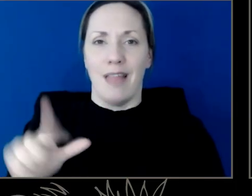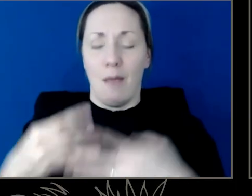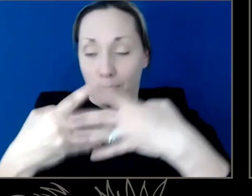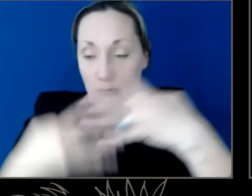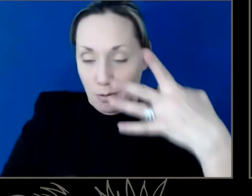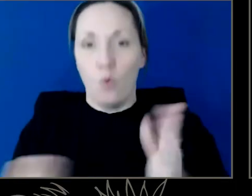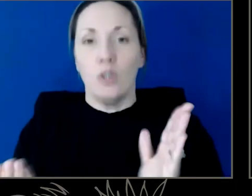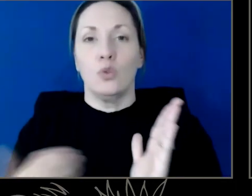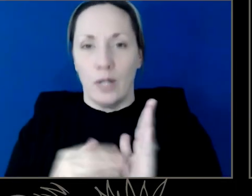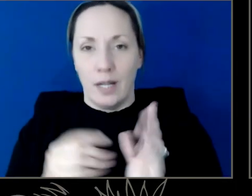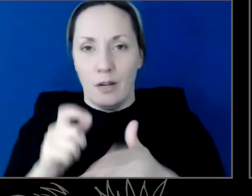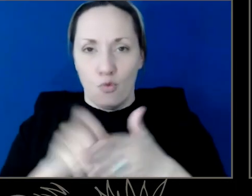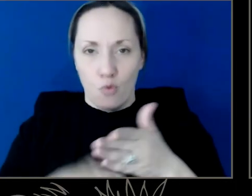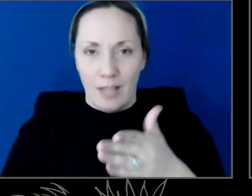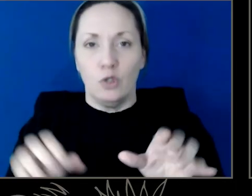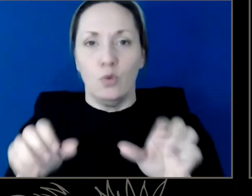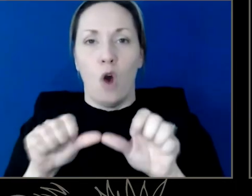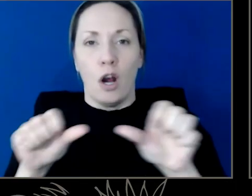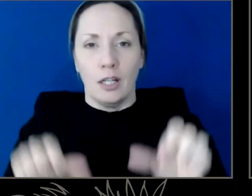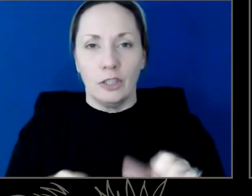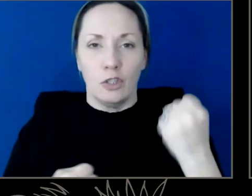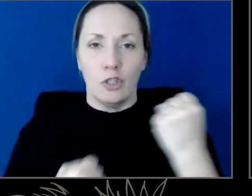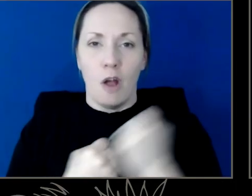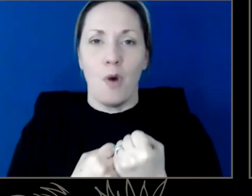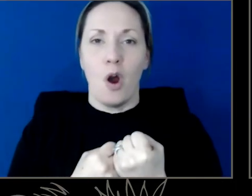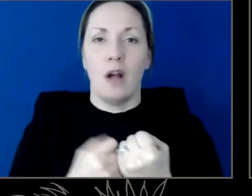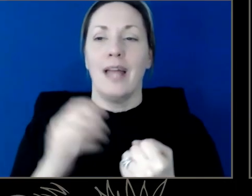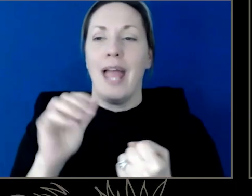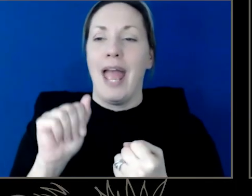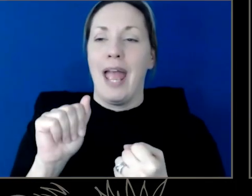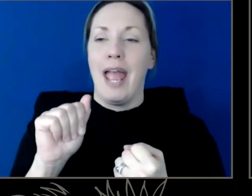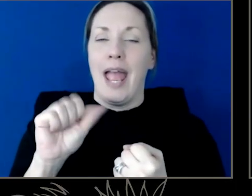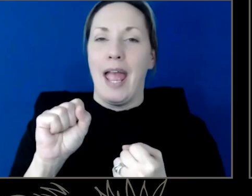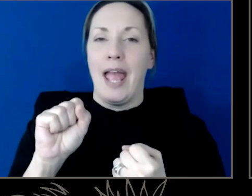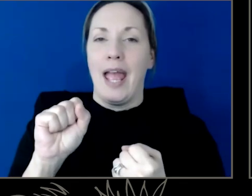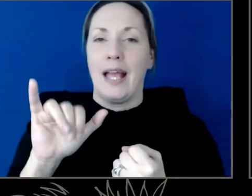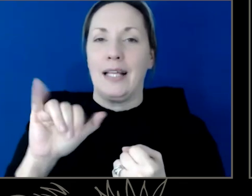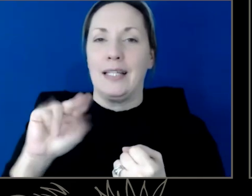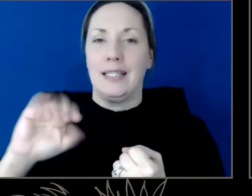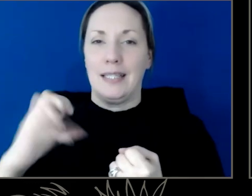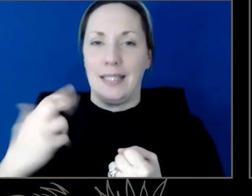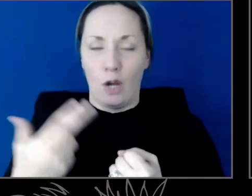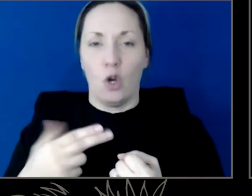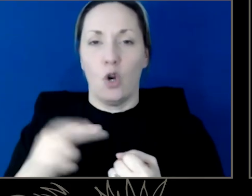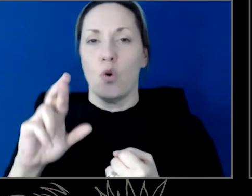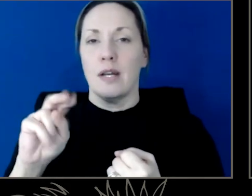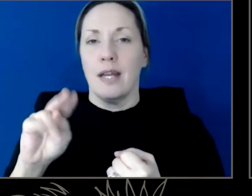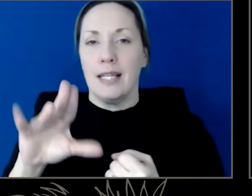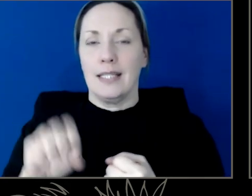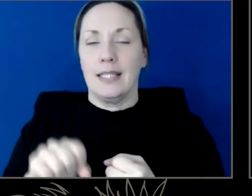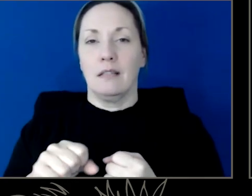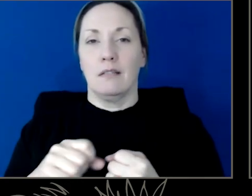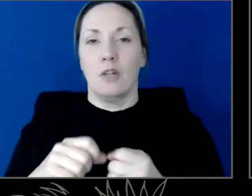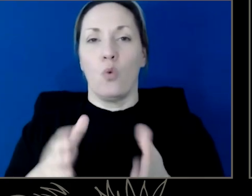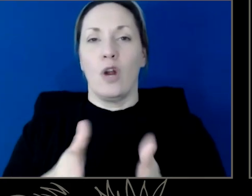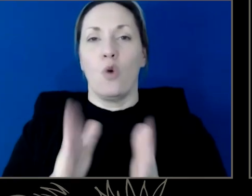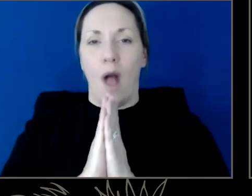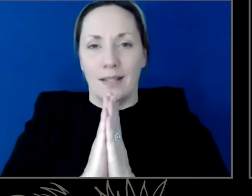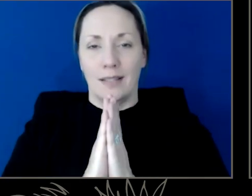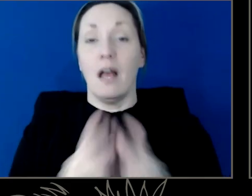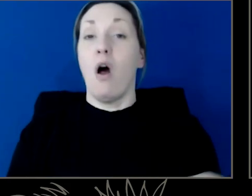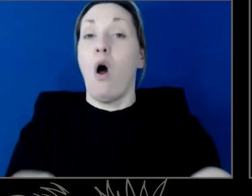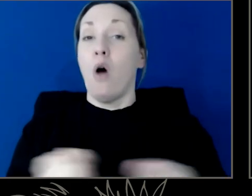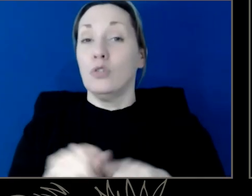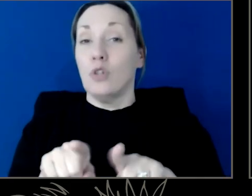completely rewritten to architecturally support asynchronous request. So it now supports, as well as